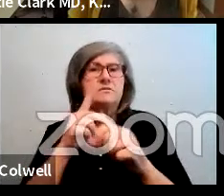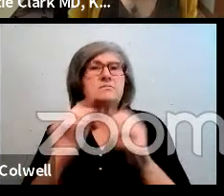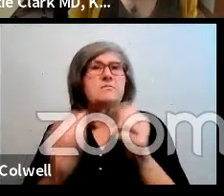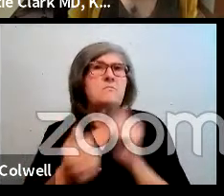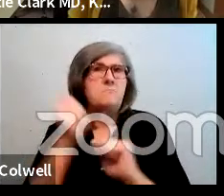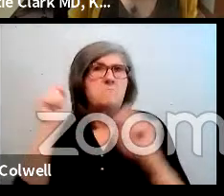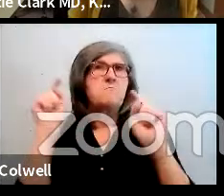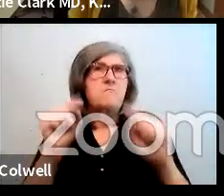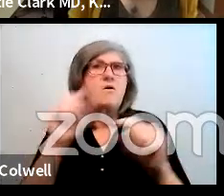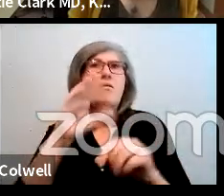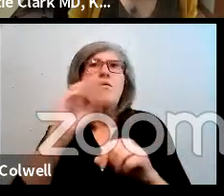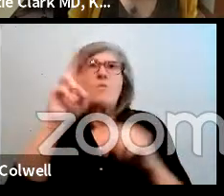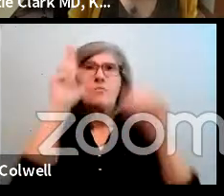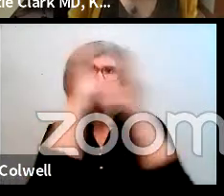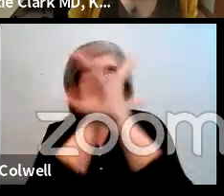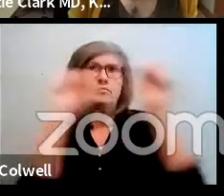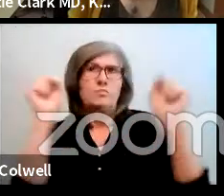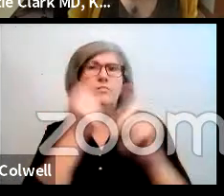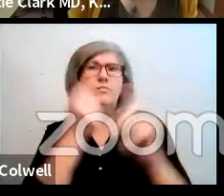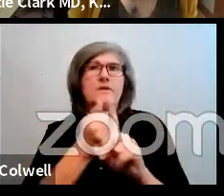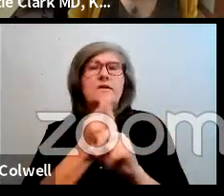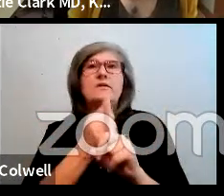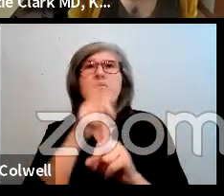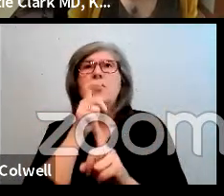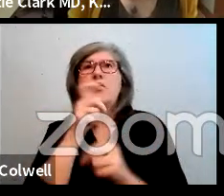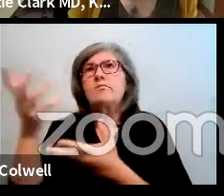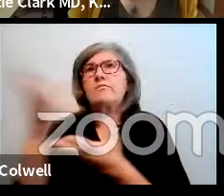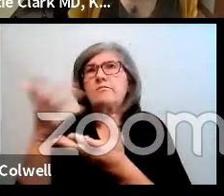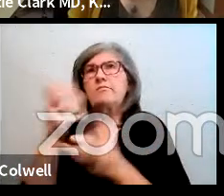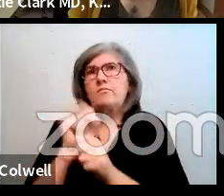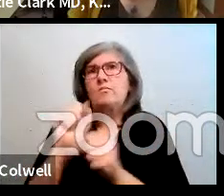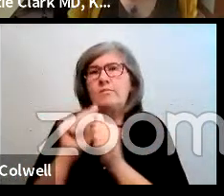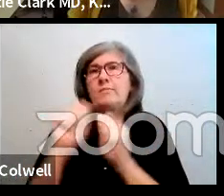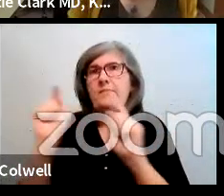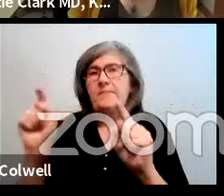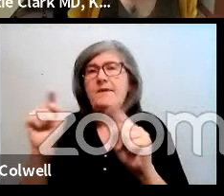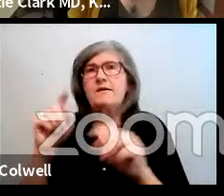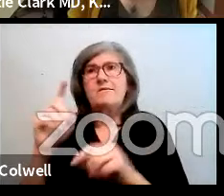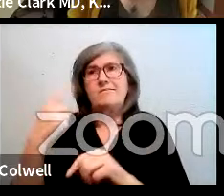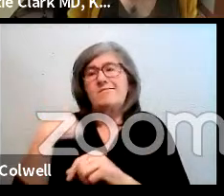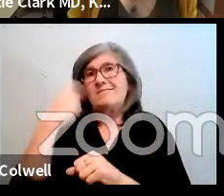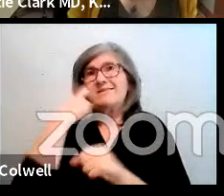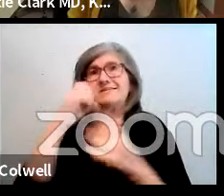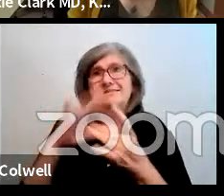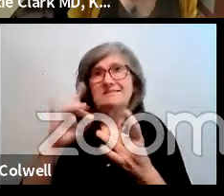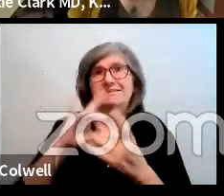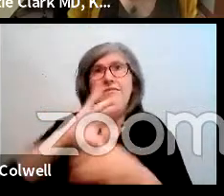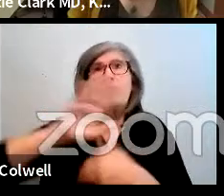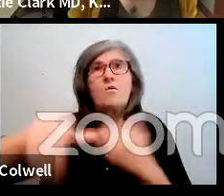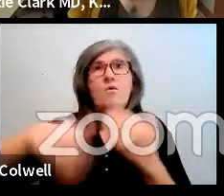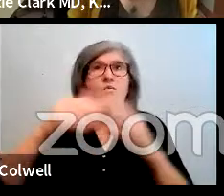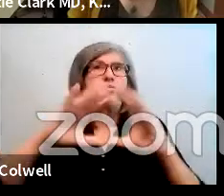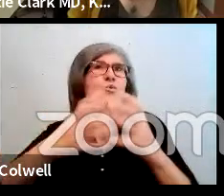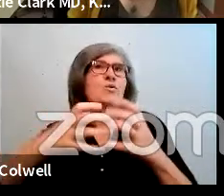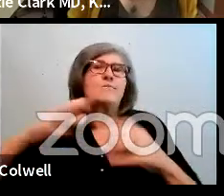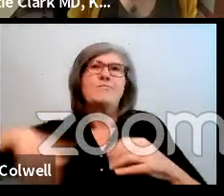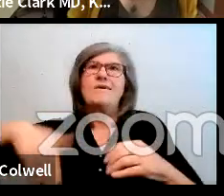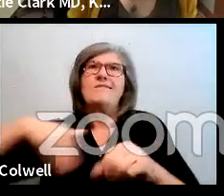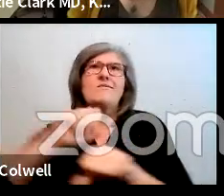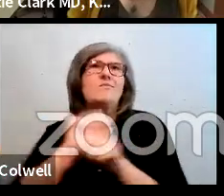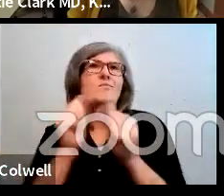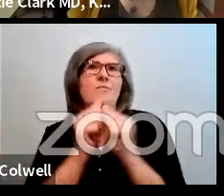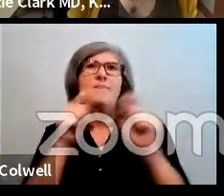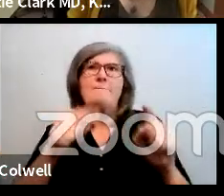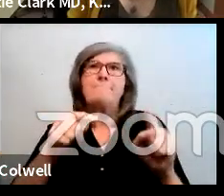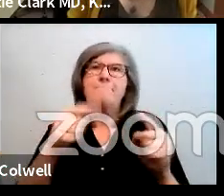the superintendents, that's who they've been working. But like I said, then there's that whole group that we're not working with